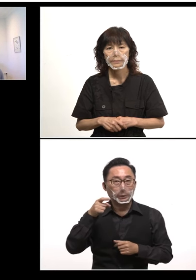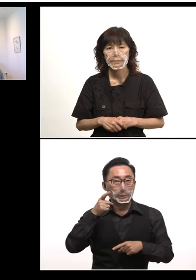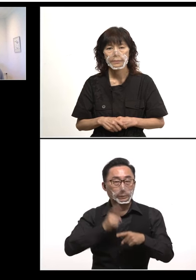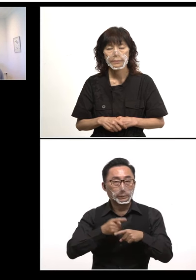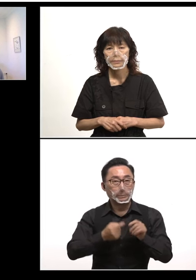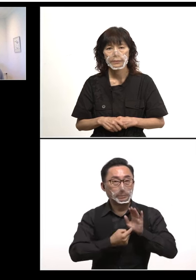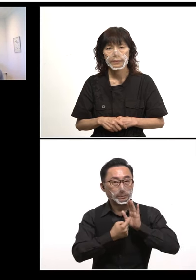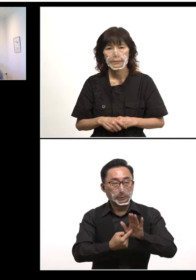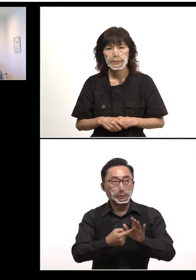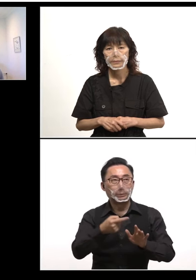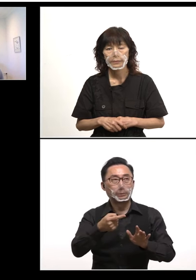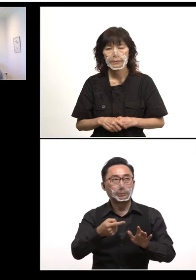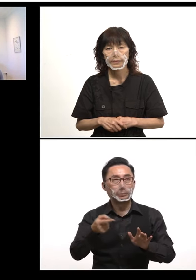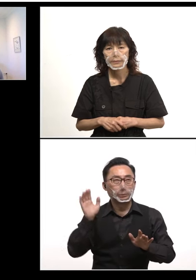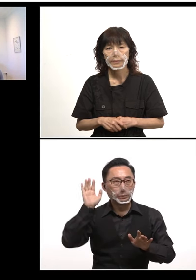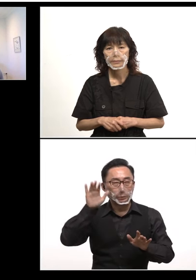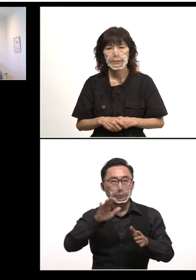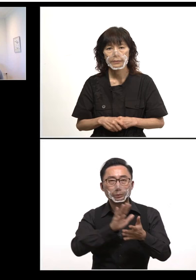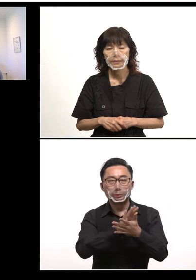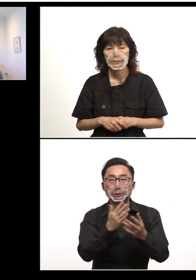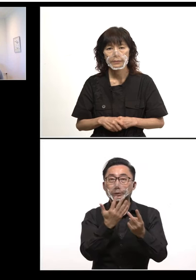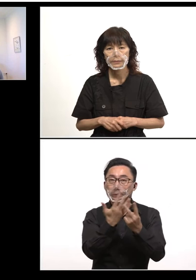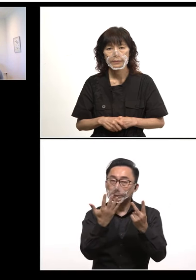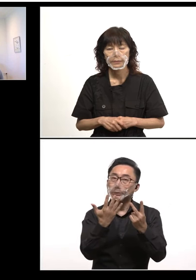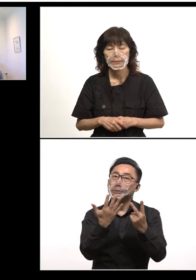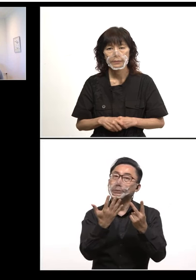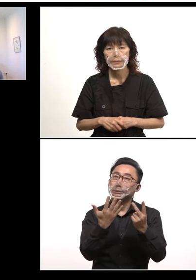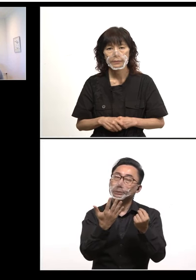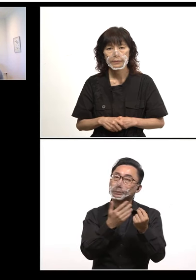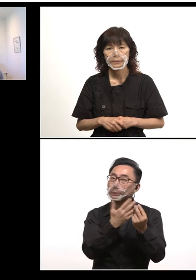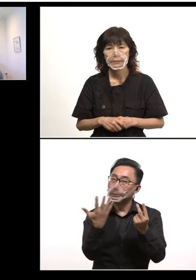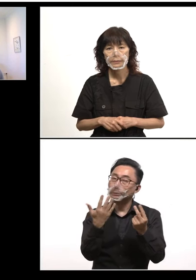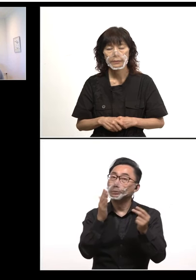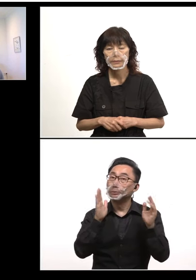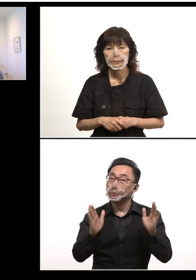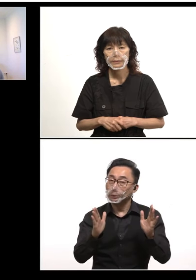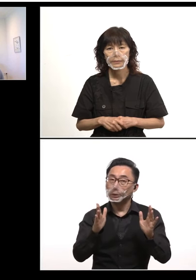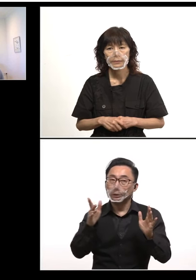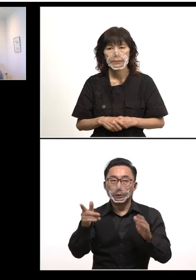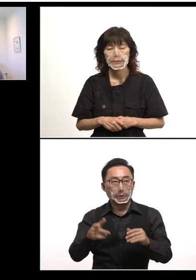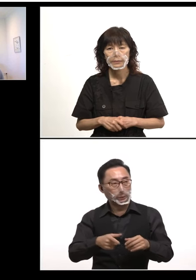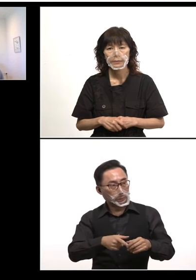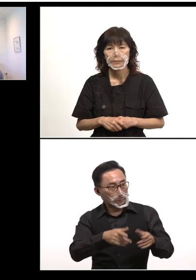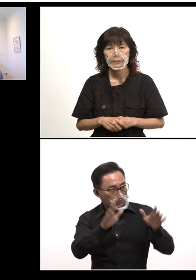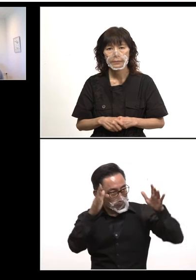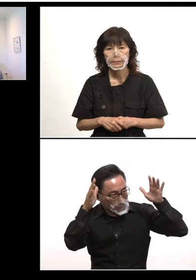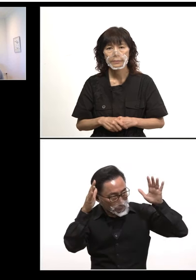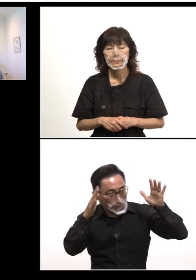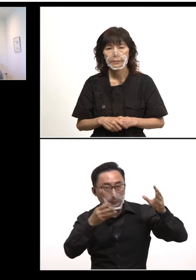is an amazing growth of their visibility. And I think that